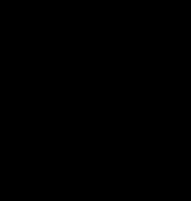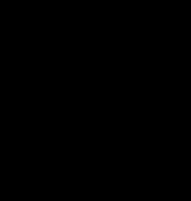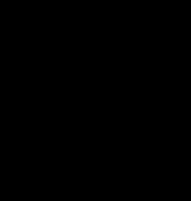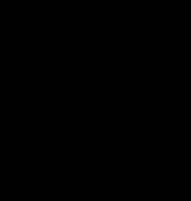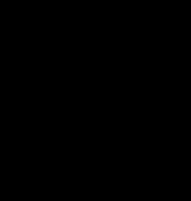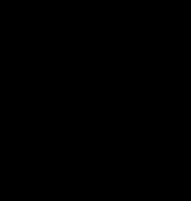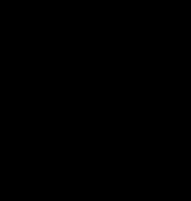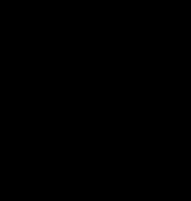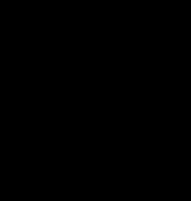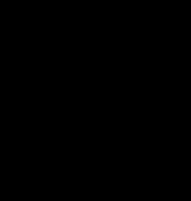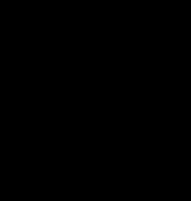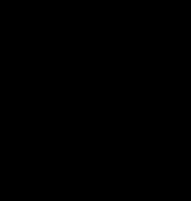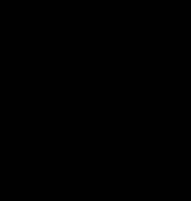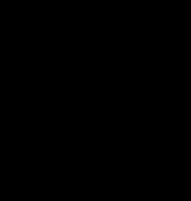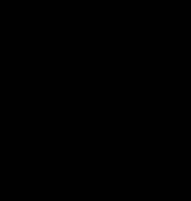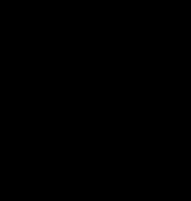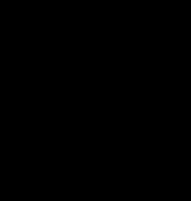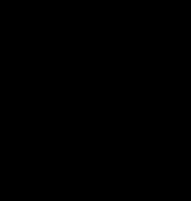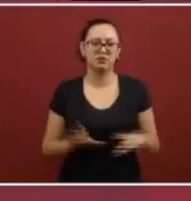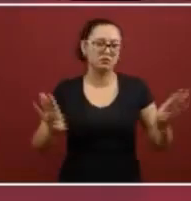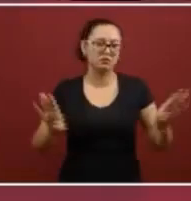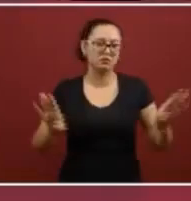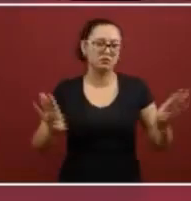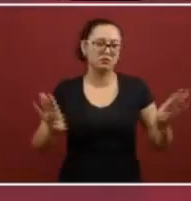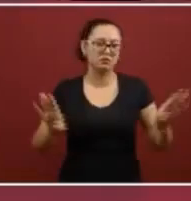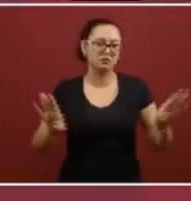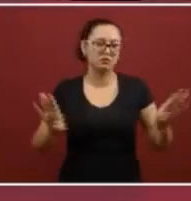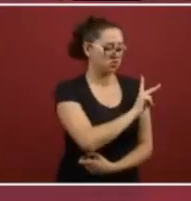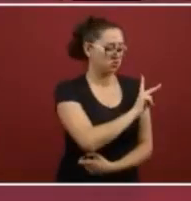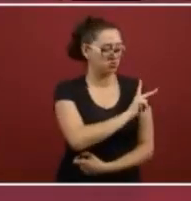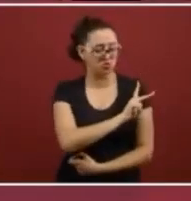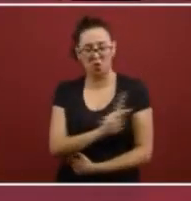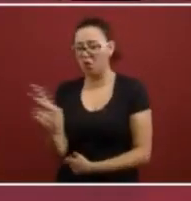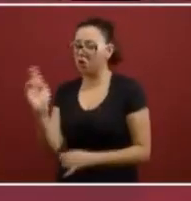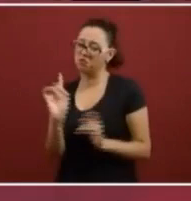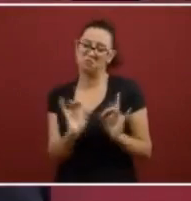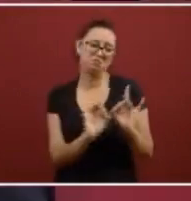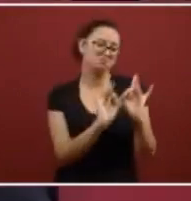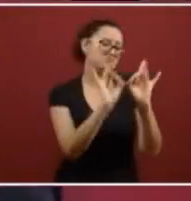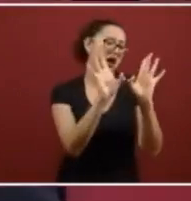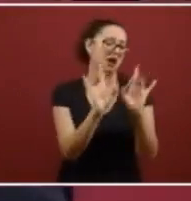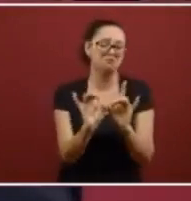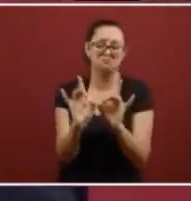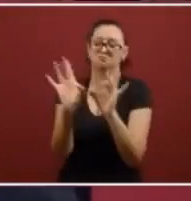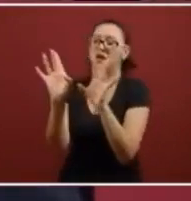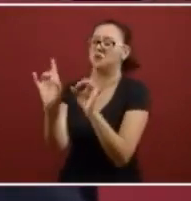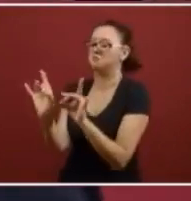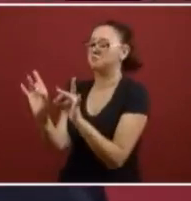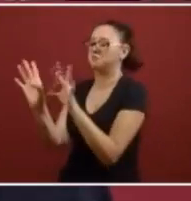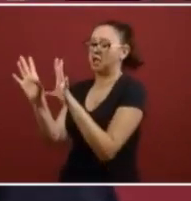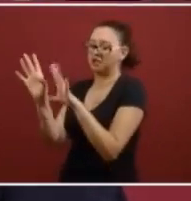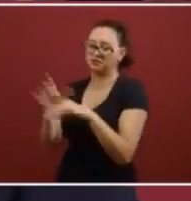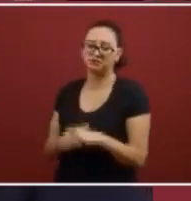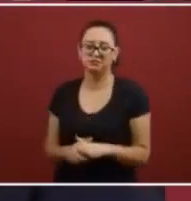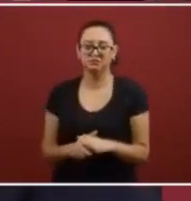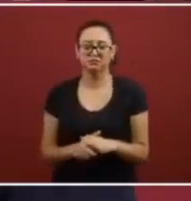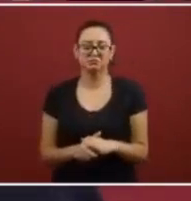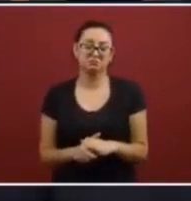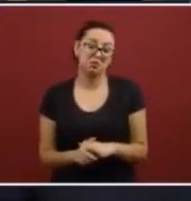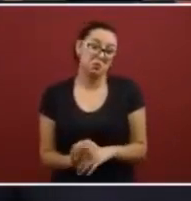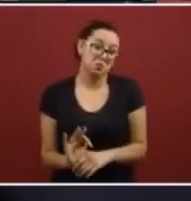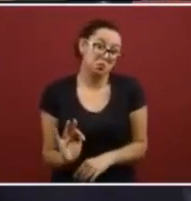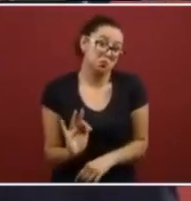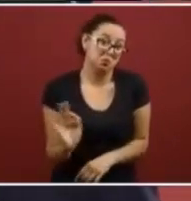and they Todos. they lost Entonces, their a lo mejor all